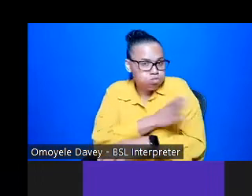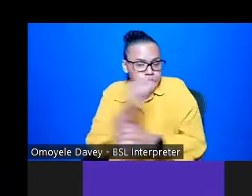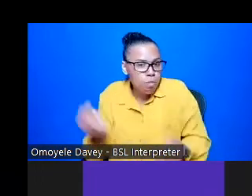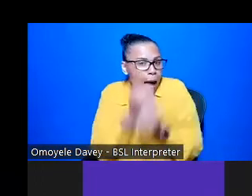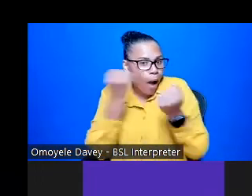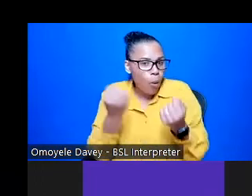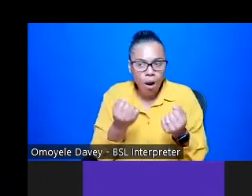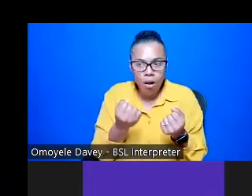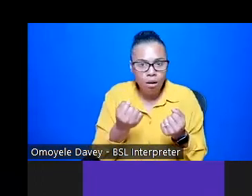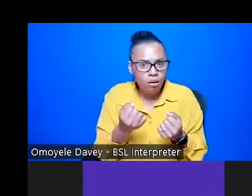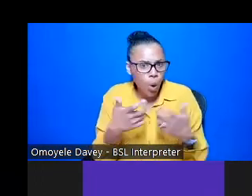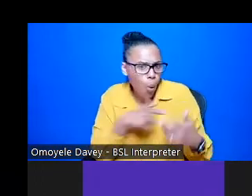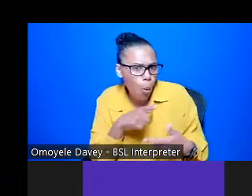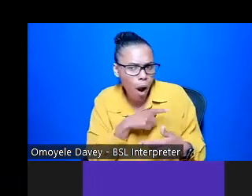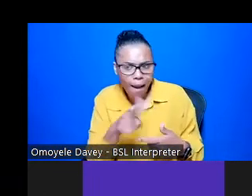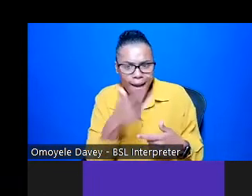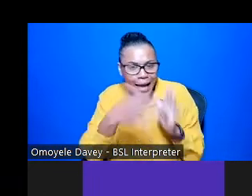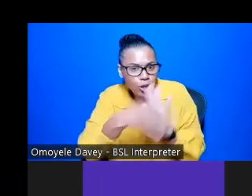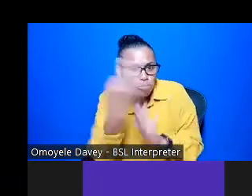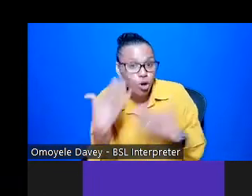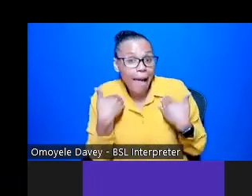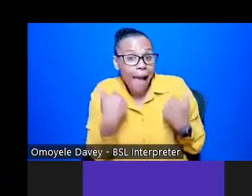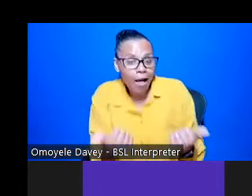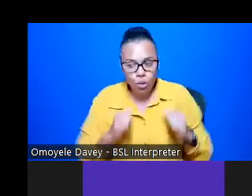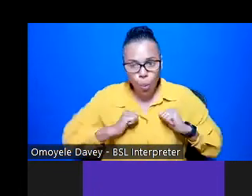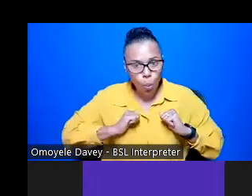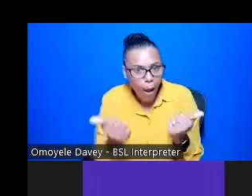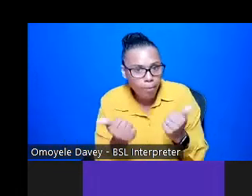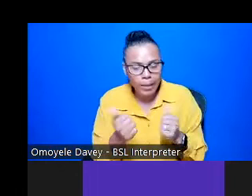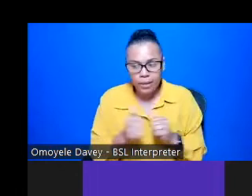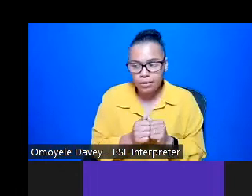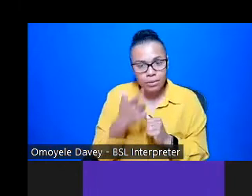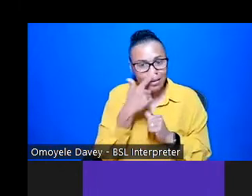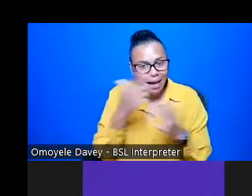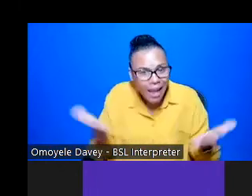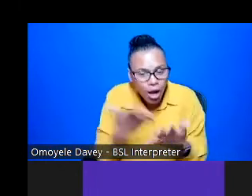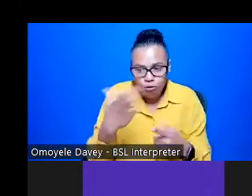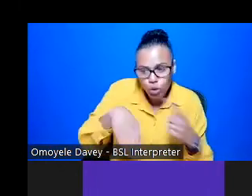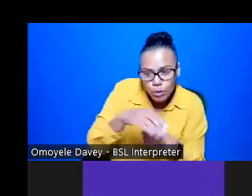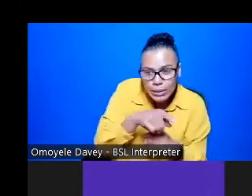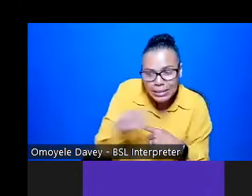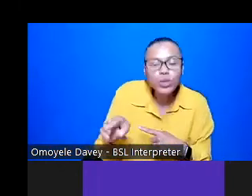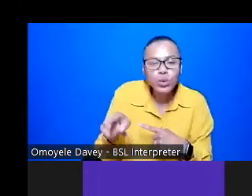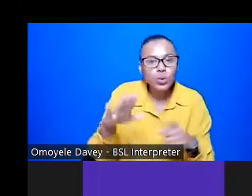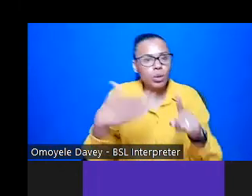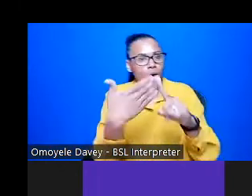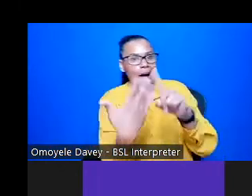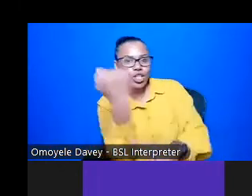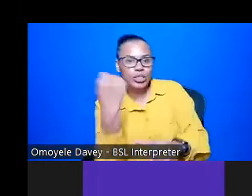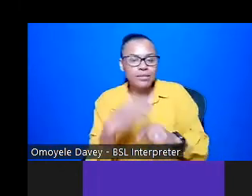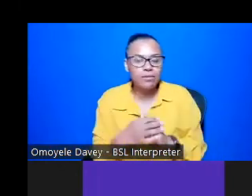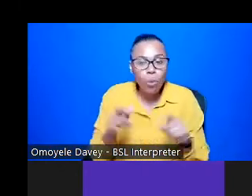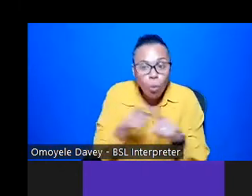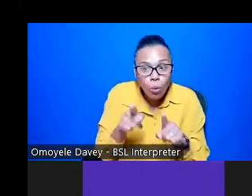people. It can support communities to collectively achieve more, and it can ultimately change